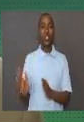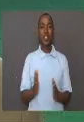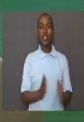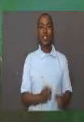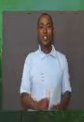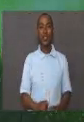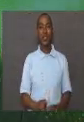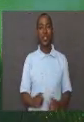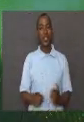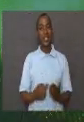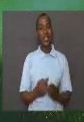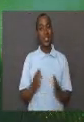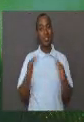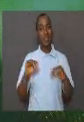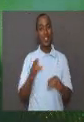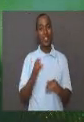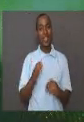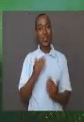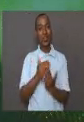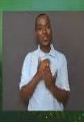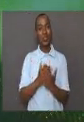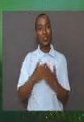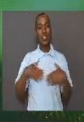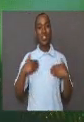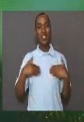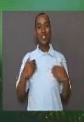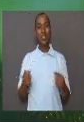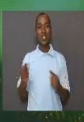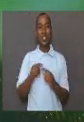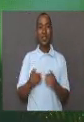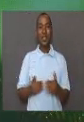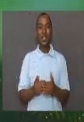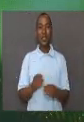drinks. I hope you enjoyed this lesson.